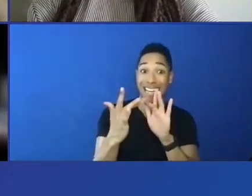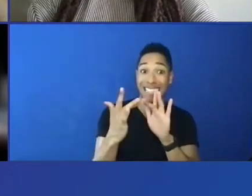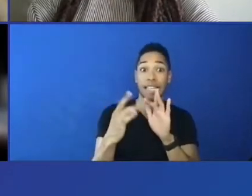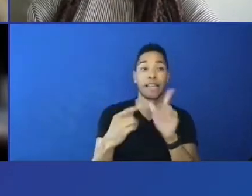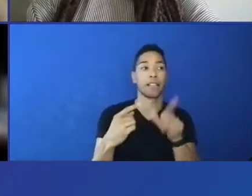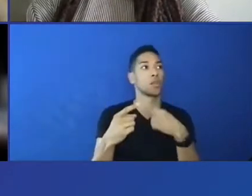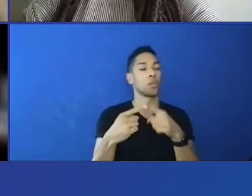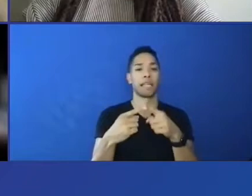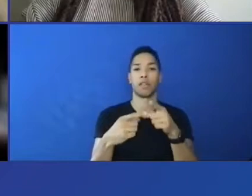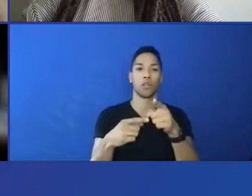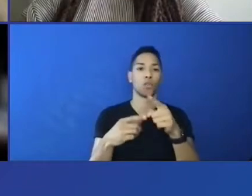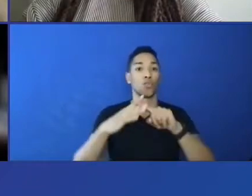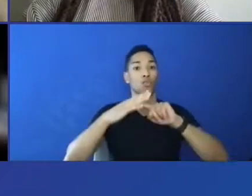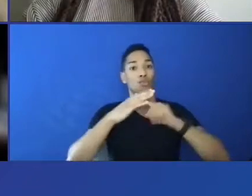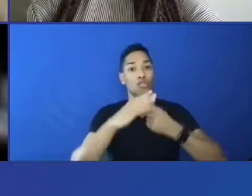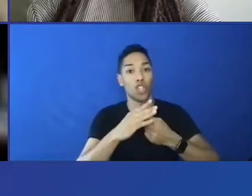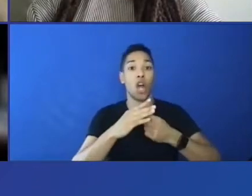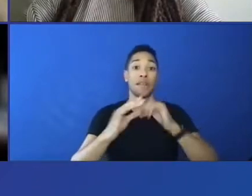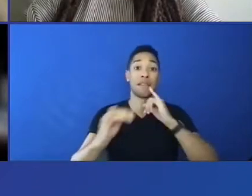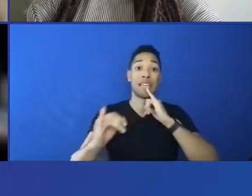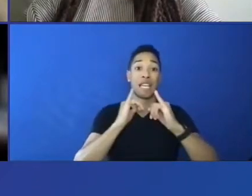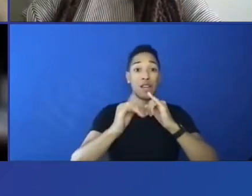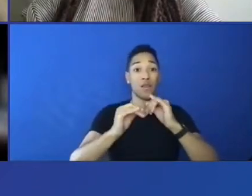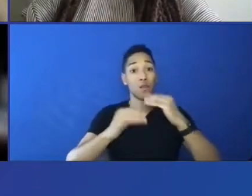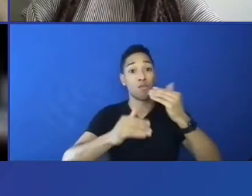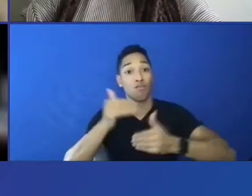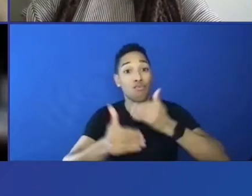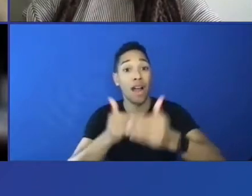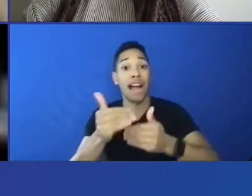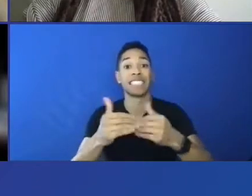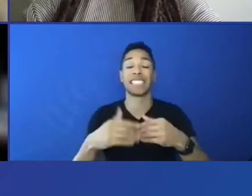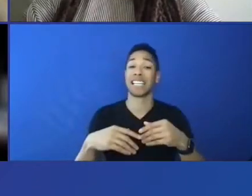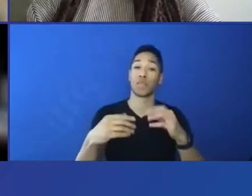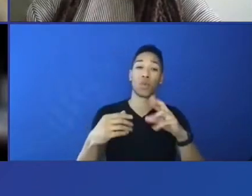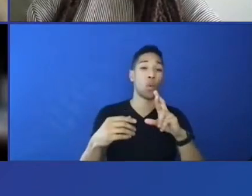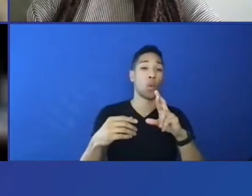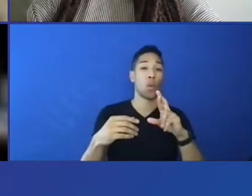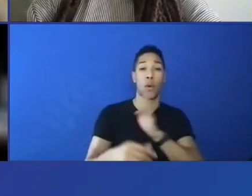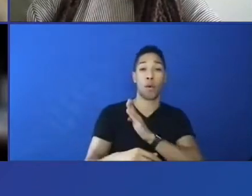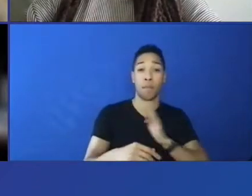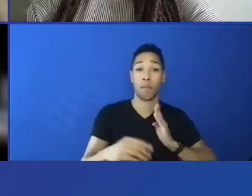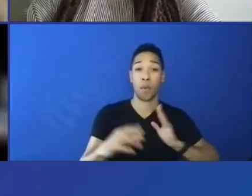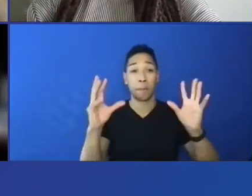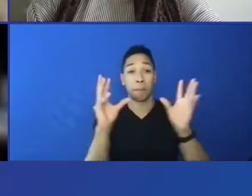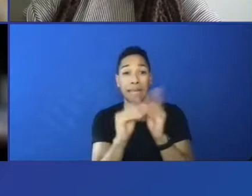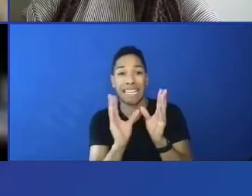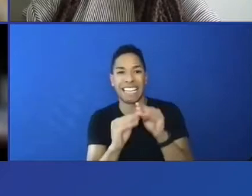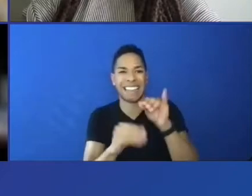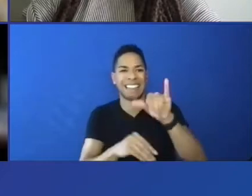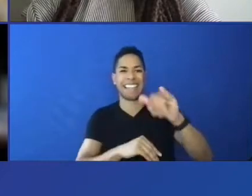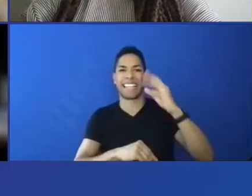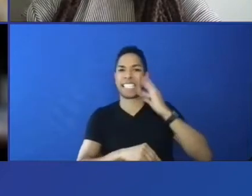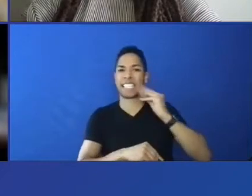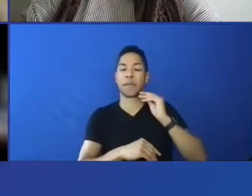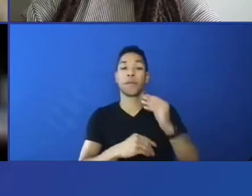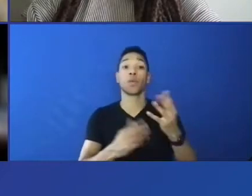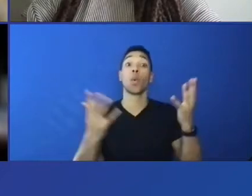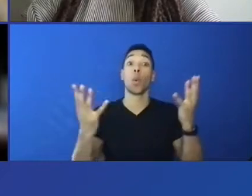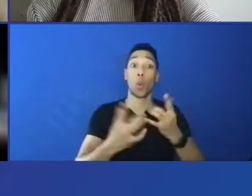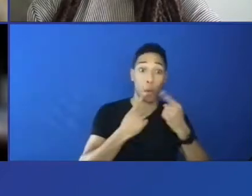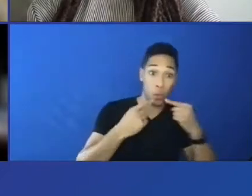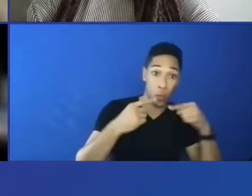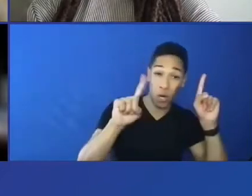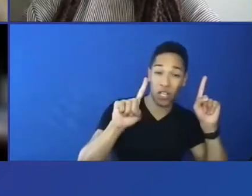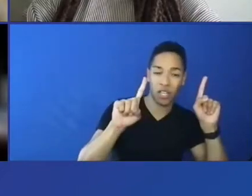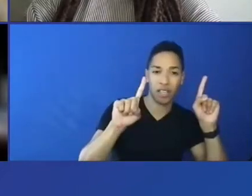interview process, your meeting with the board. If there was an executive search firm, how was it? What worked? What did